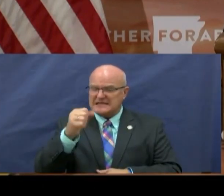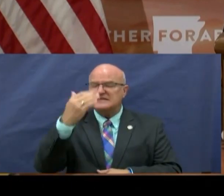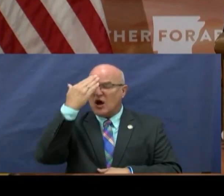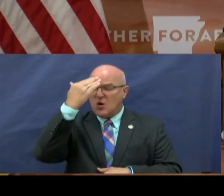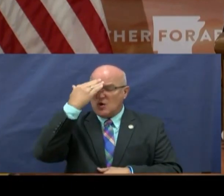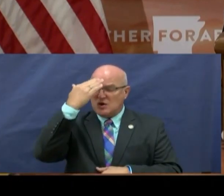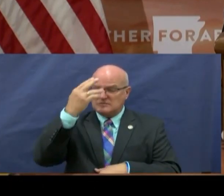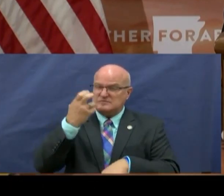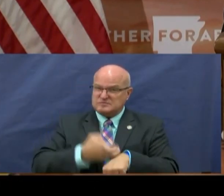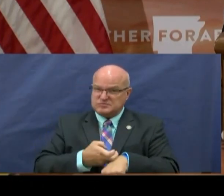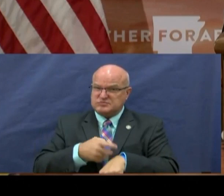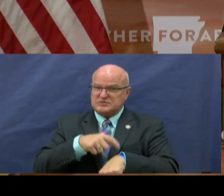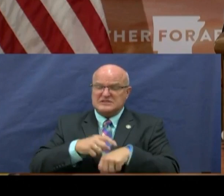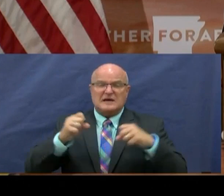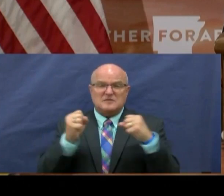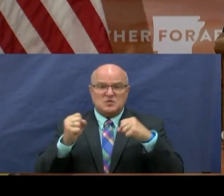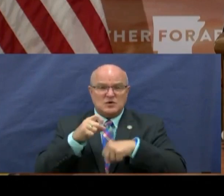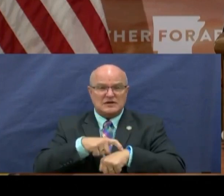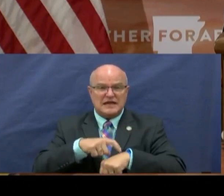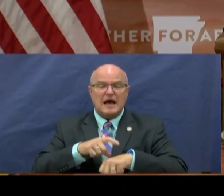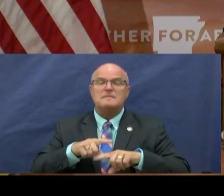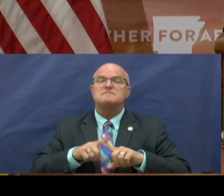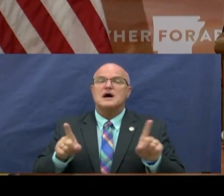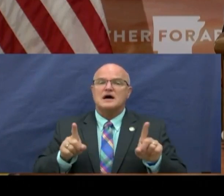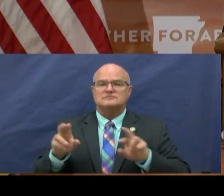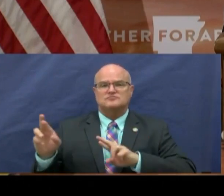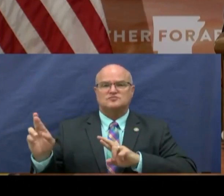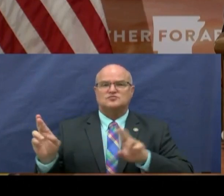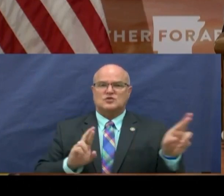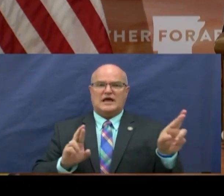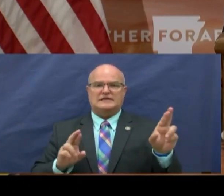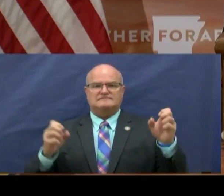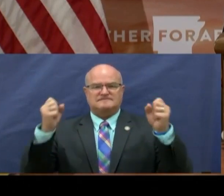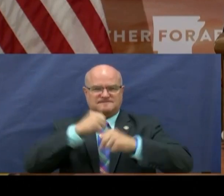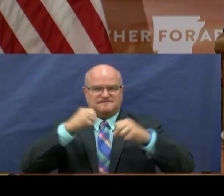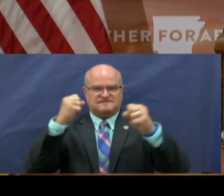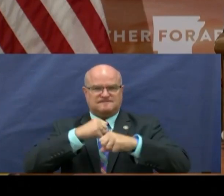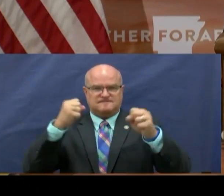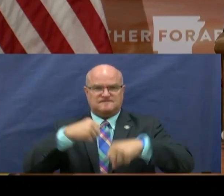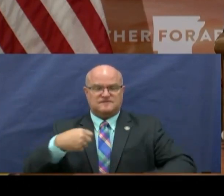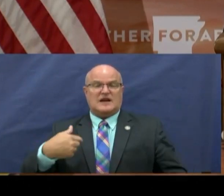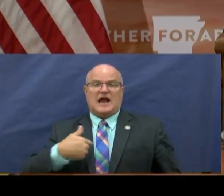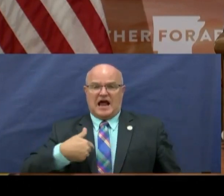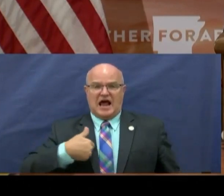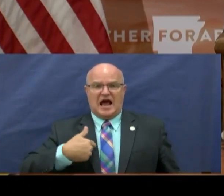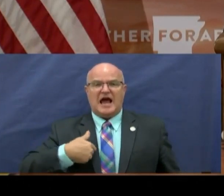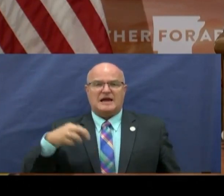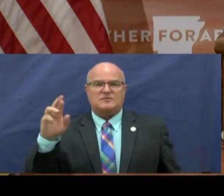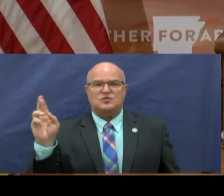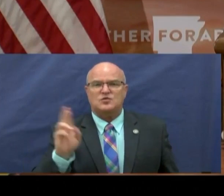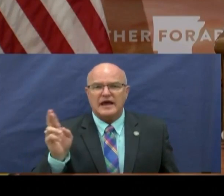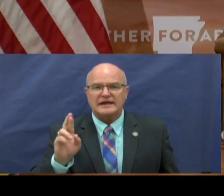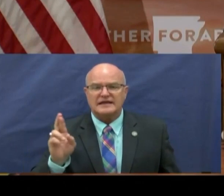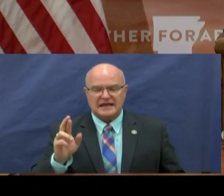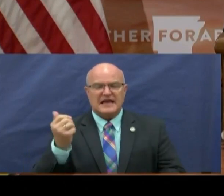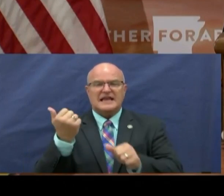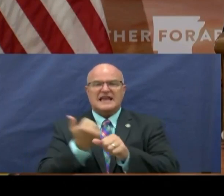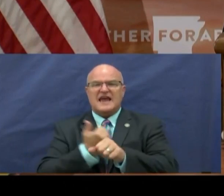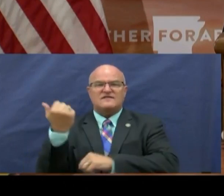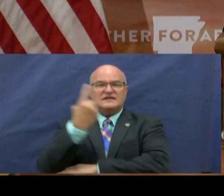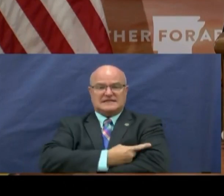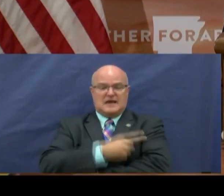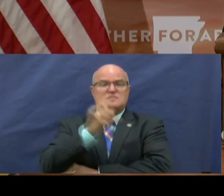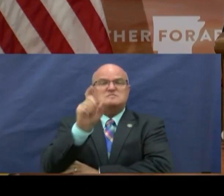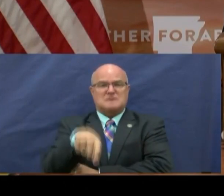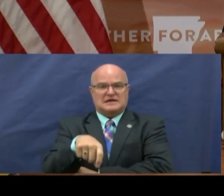tough time in the winter, we have to be prepared to fight, and I am prepared to fight, and that's what we've got to do every day.